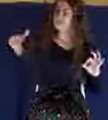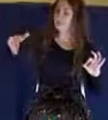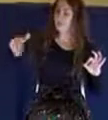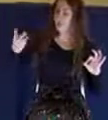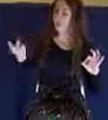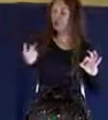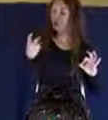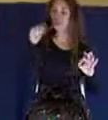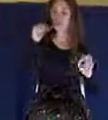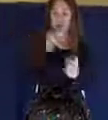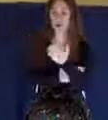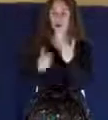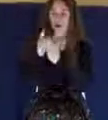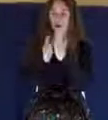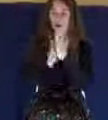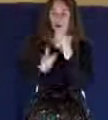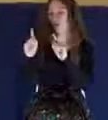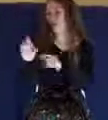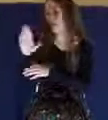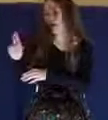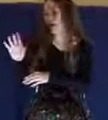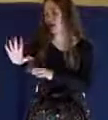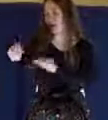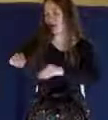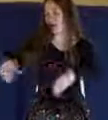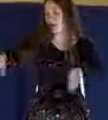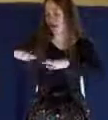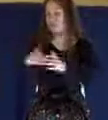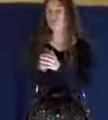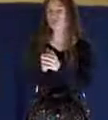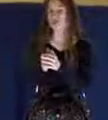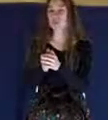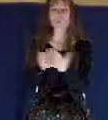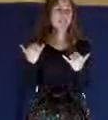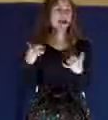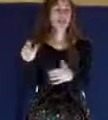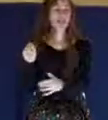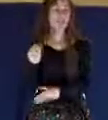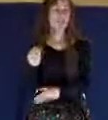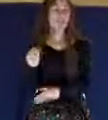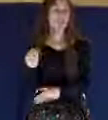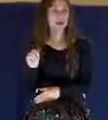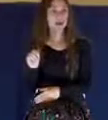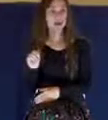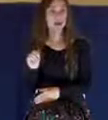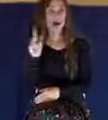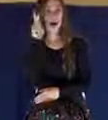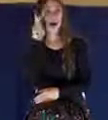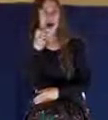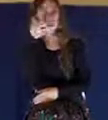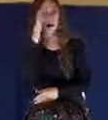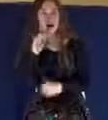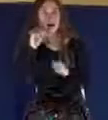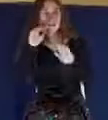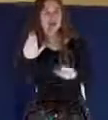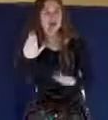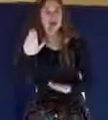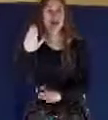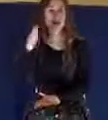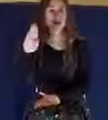how the Lord had visited his people in giving them bread. Now Naomi hears that God is blessing